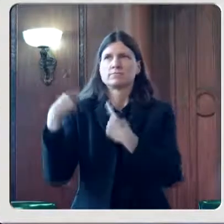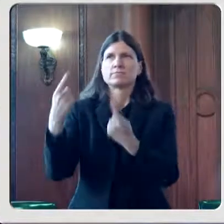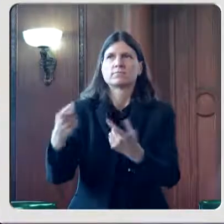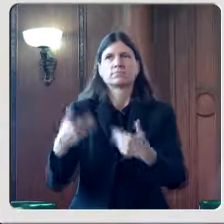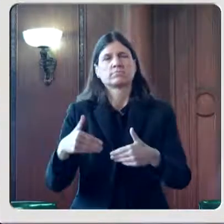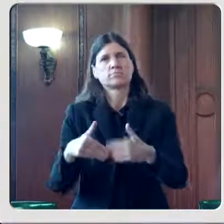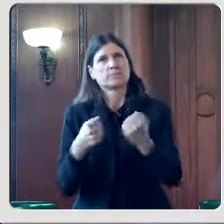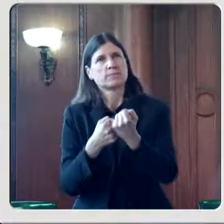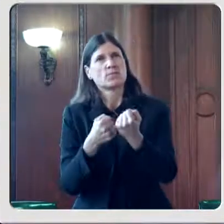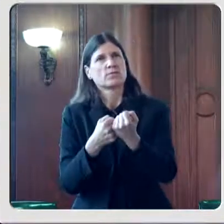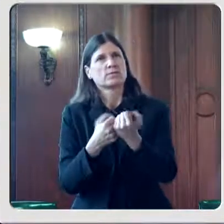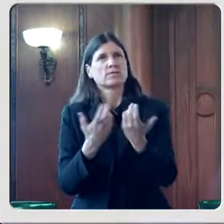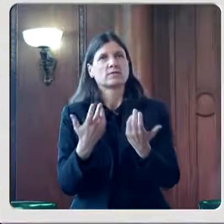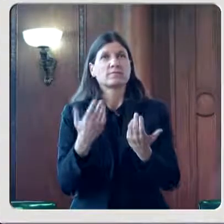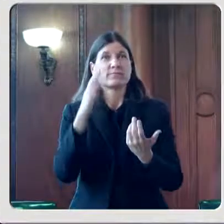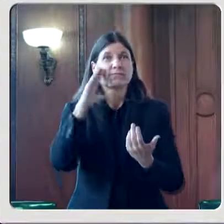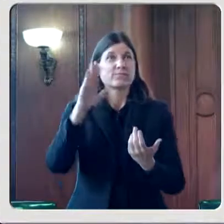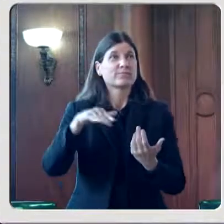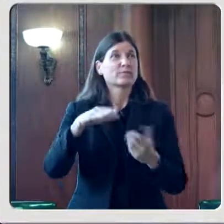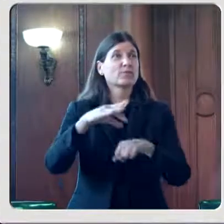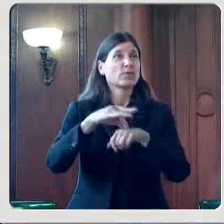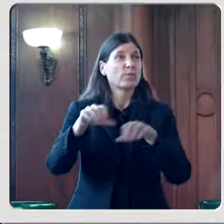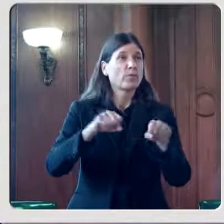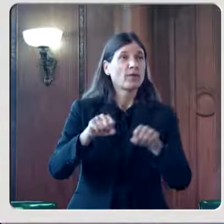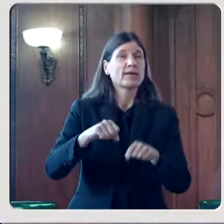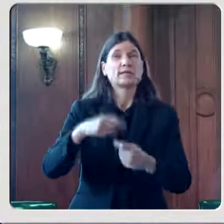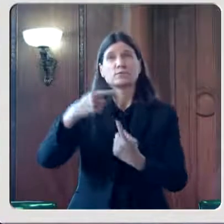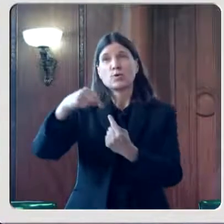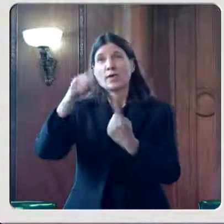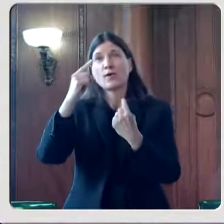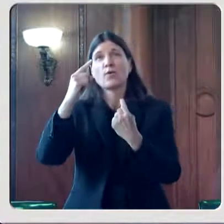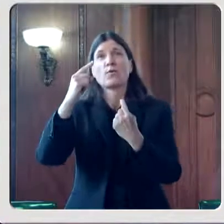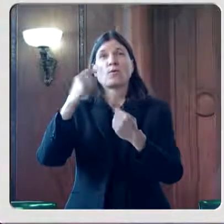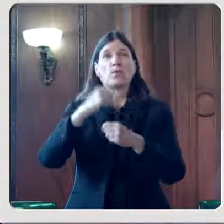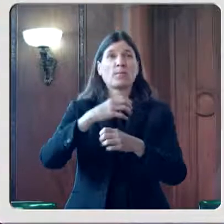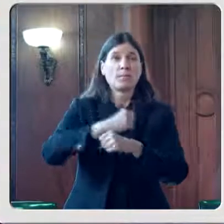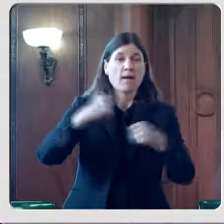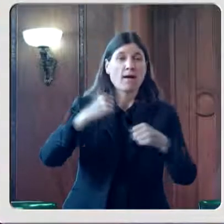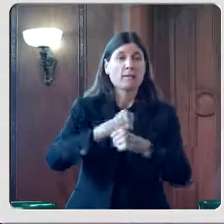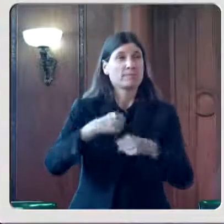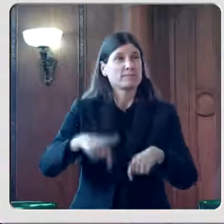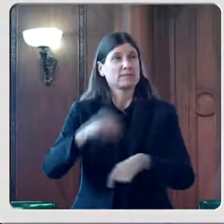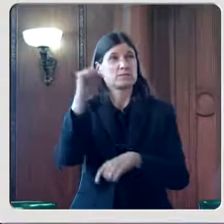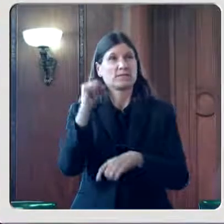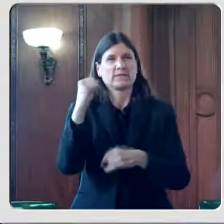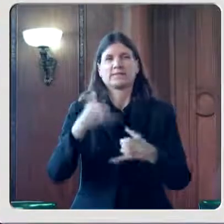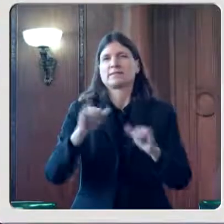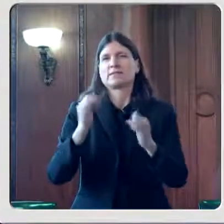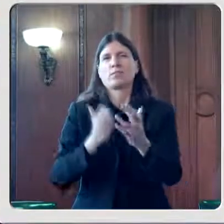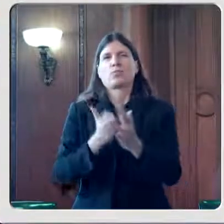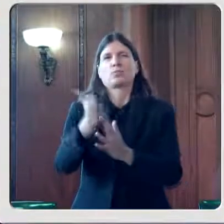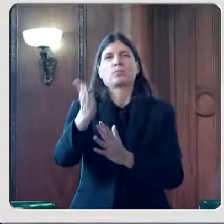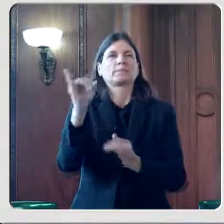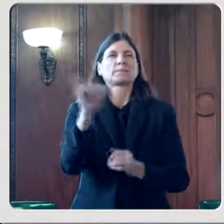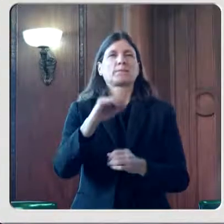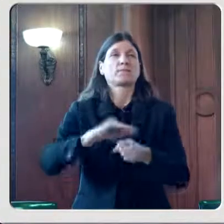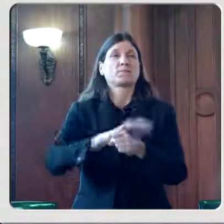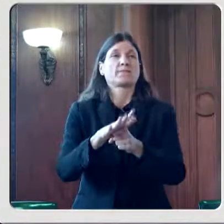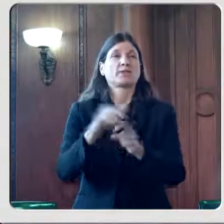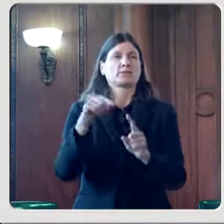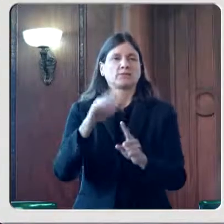disasters, and we're going to continue to move to defeat this COVID-19.